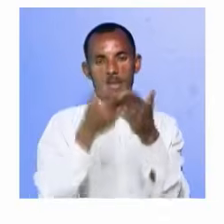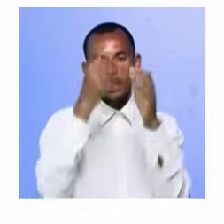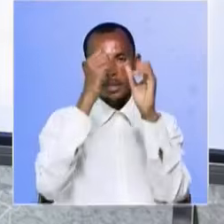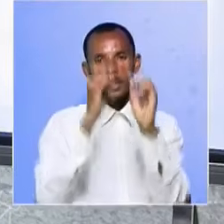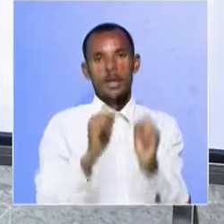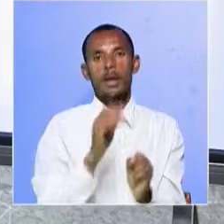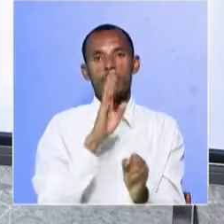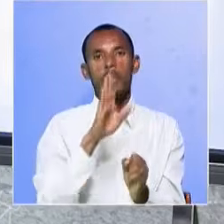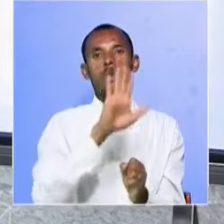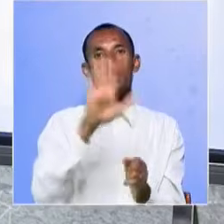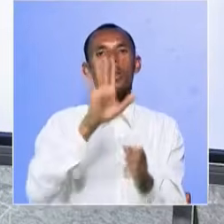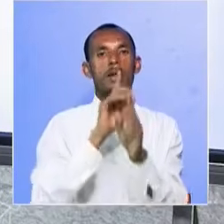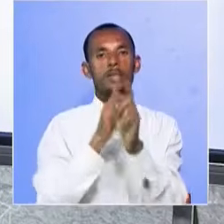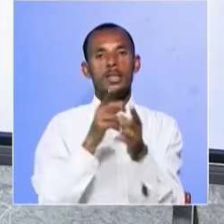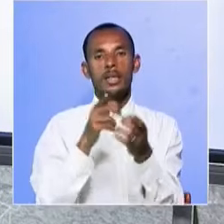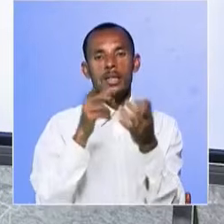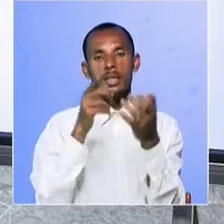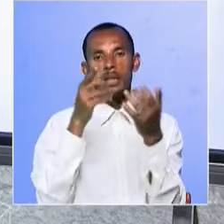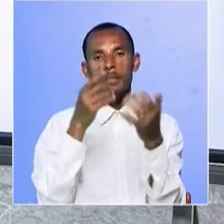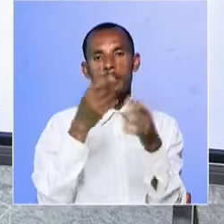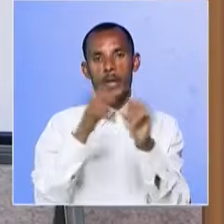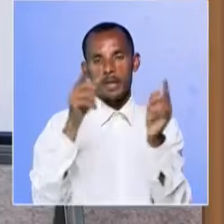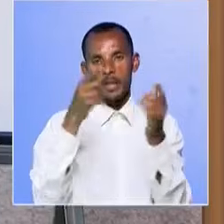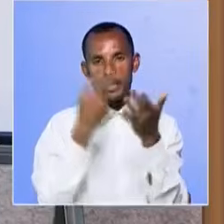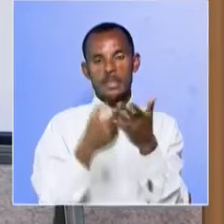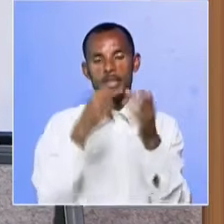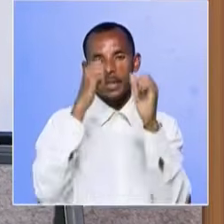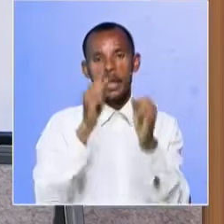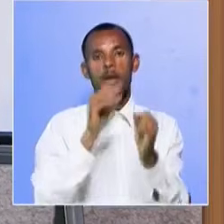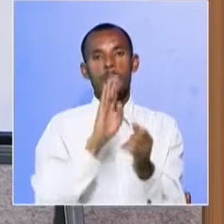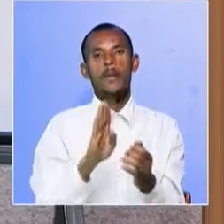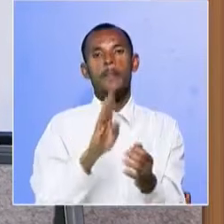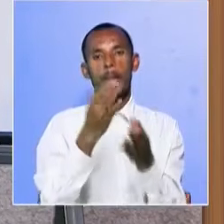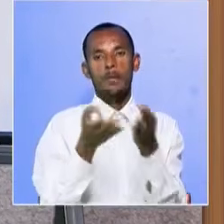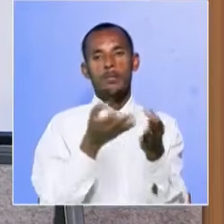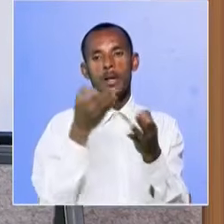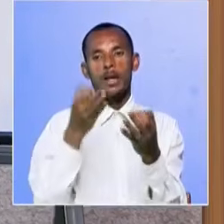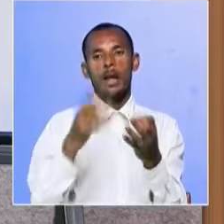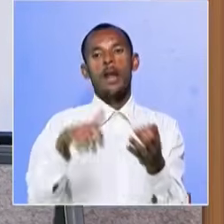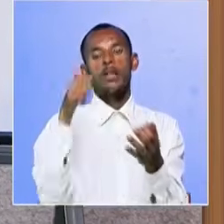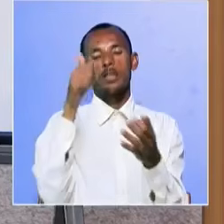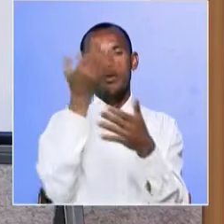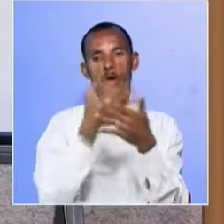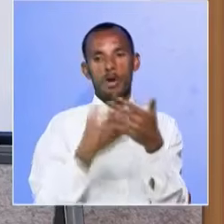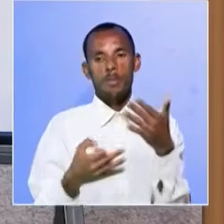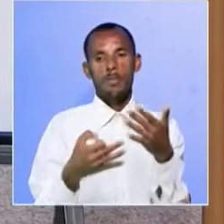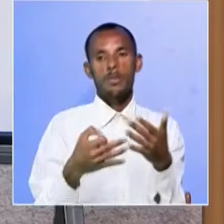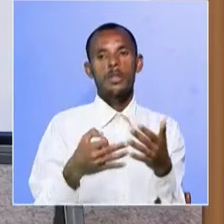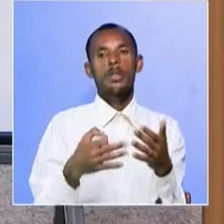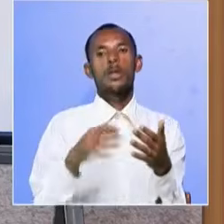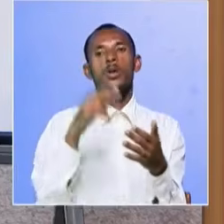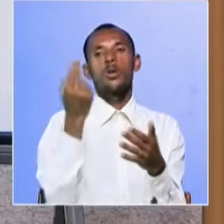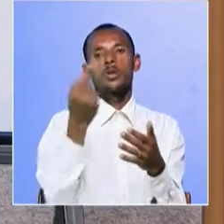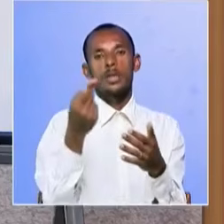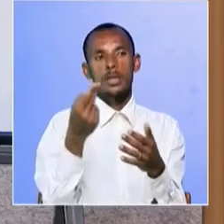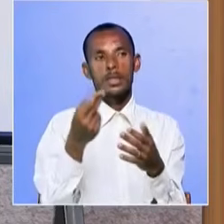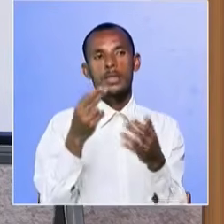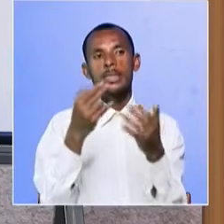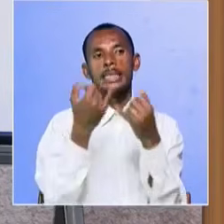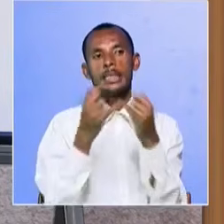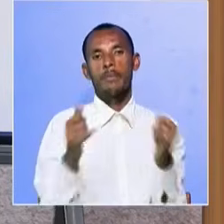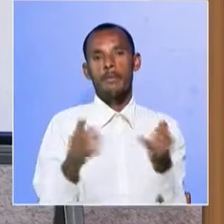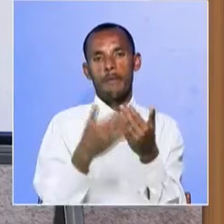answer. But still, this can be expressed in another form using some sort of